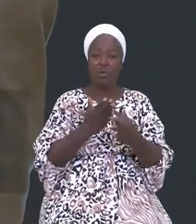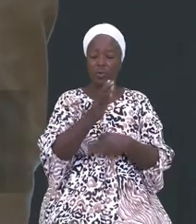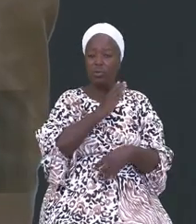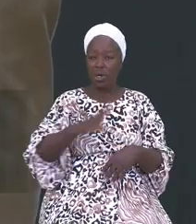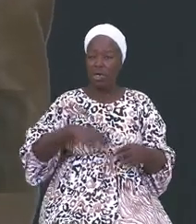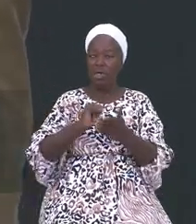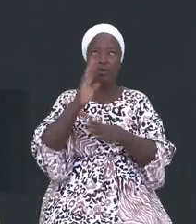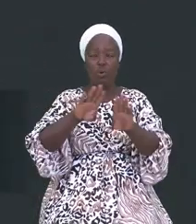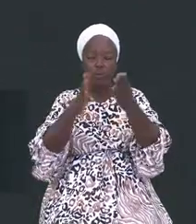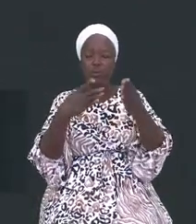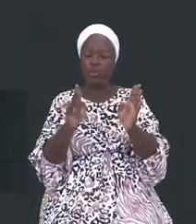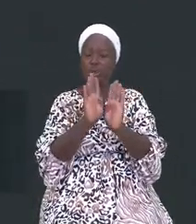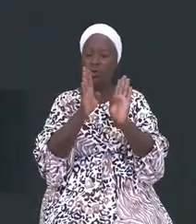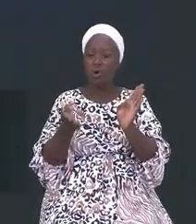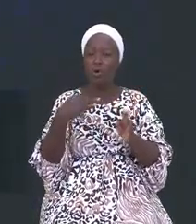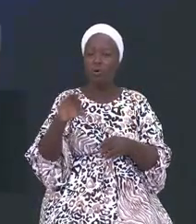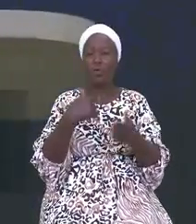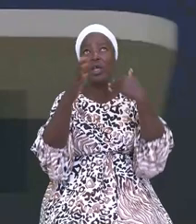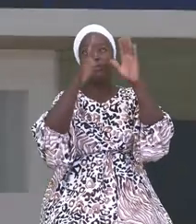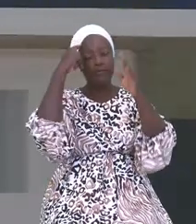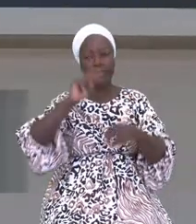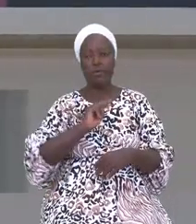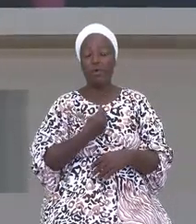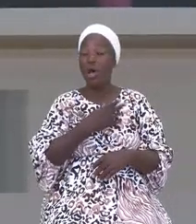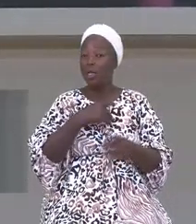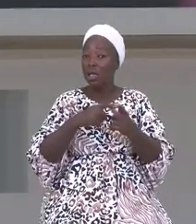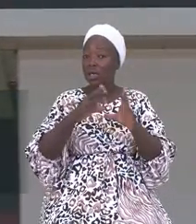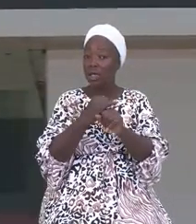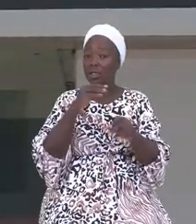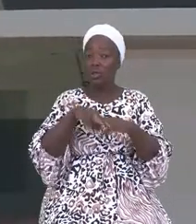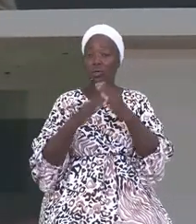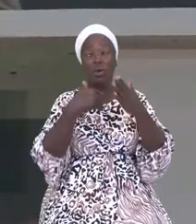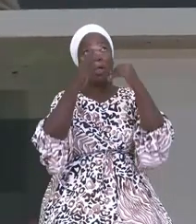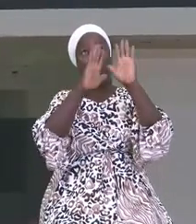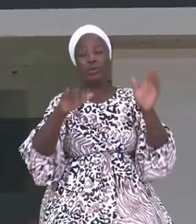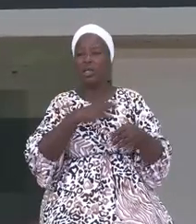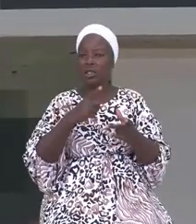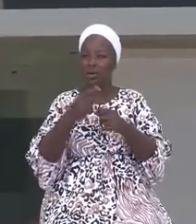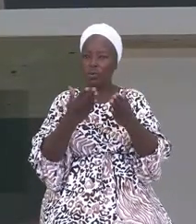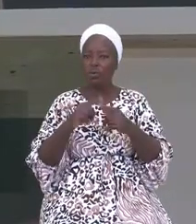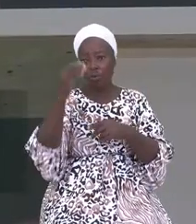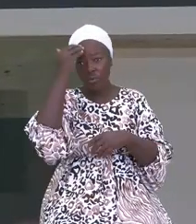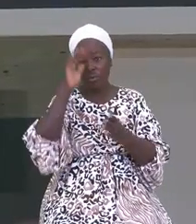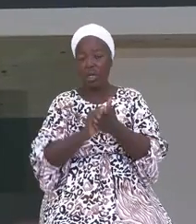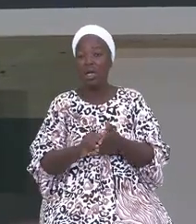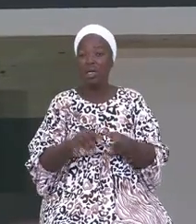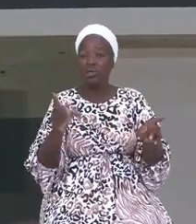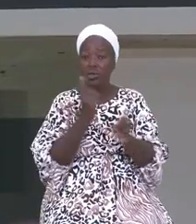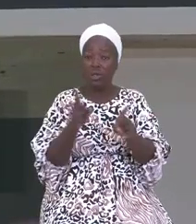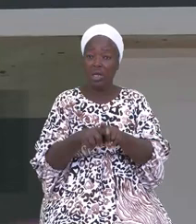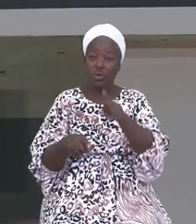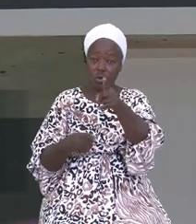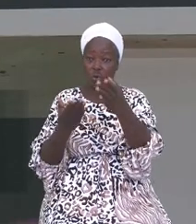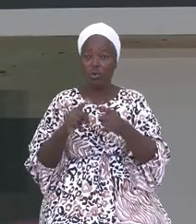will open the doors of heaven for us, and we get to heaven. And he wanted to know, like you must want